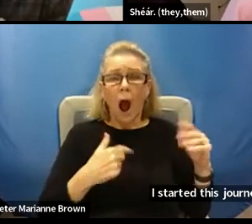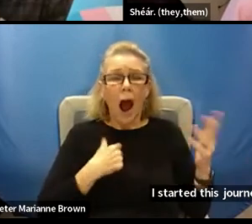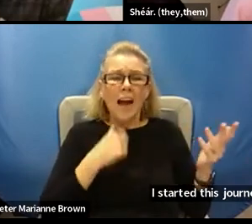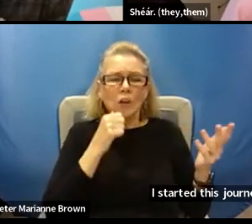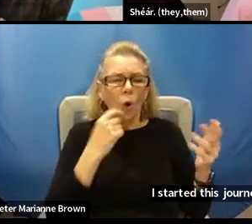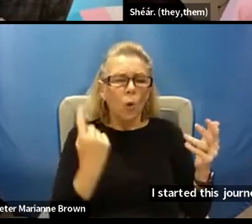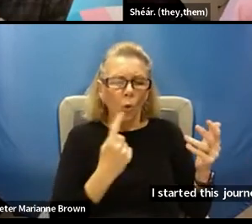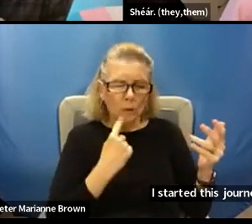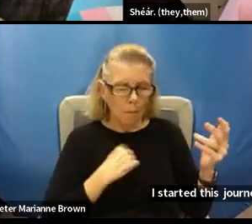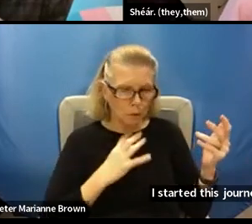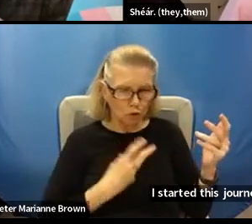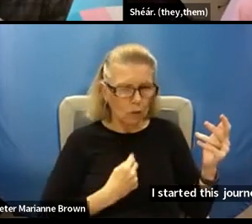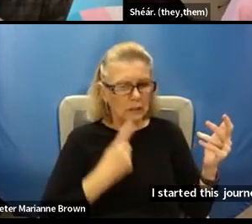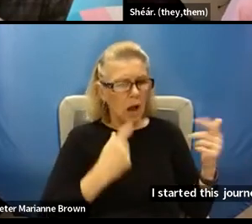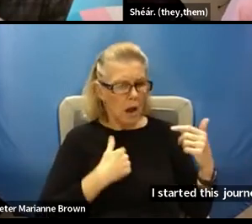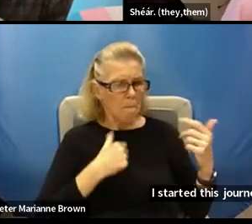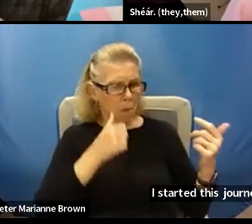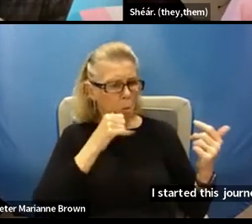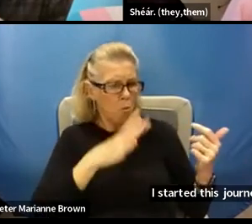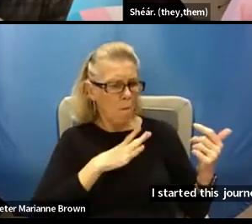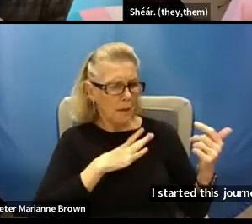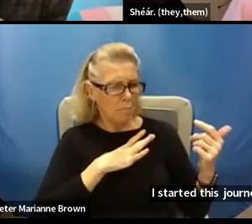woman. I've earned that.